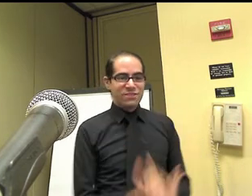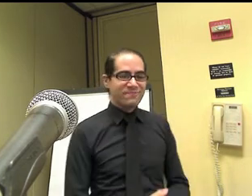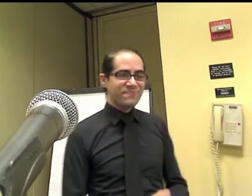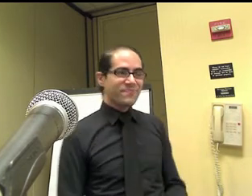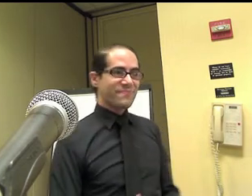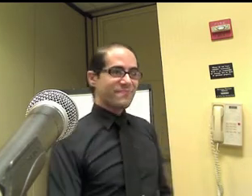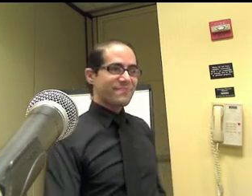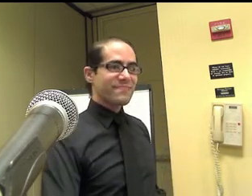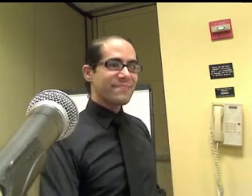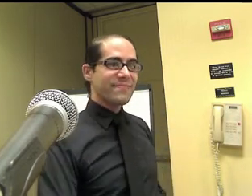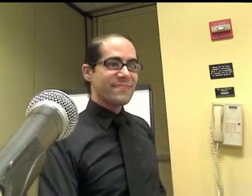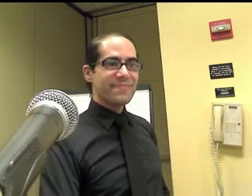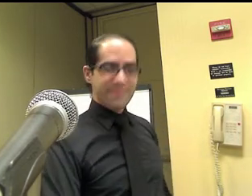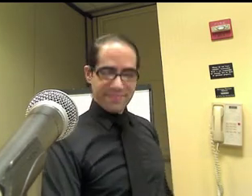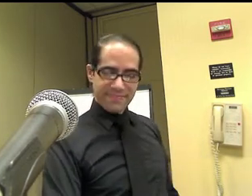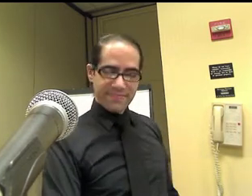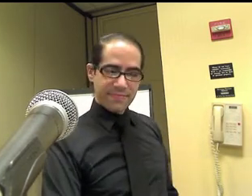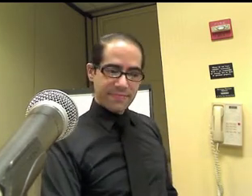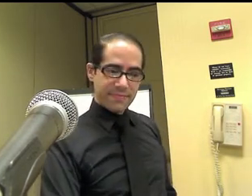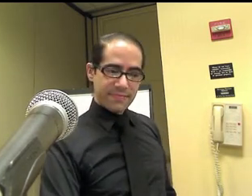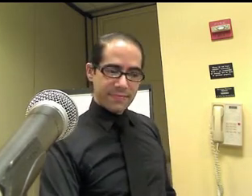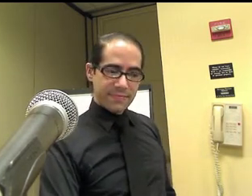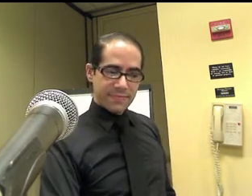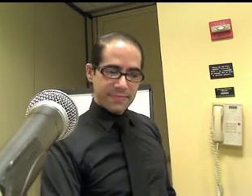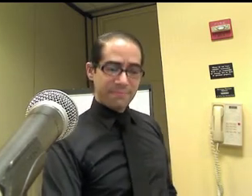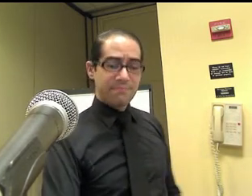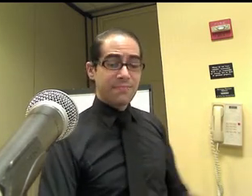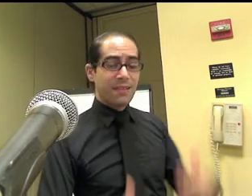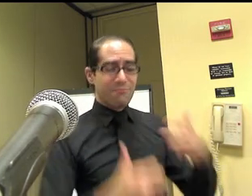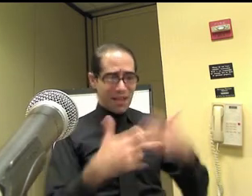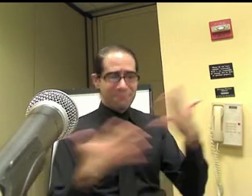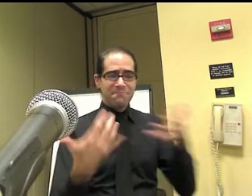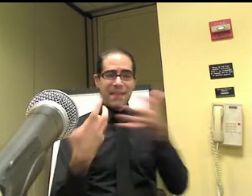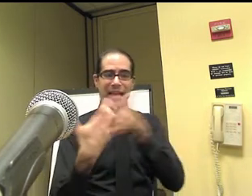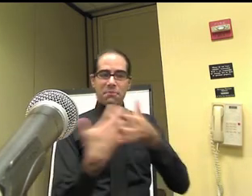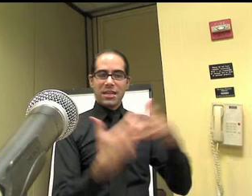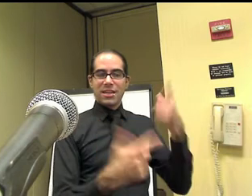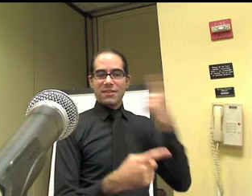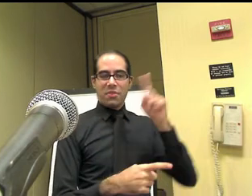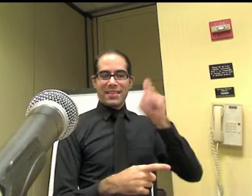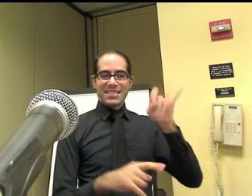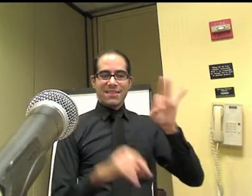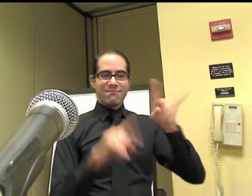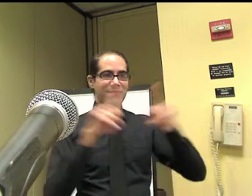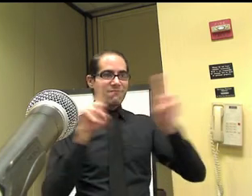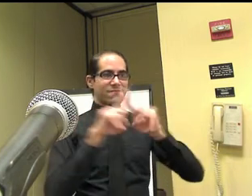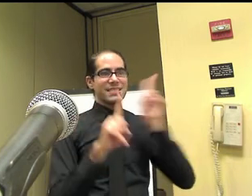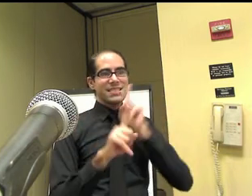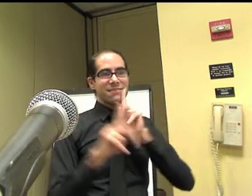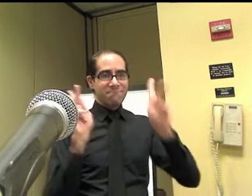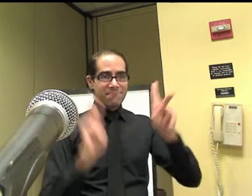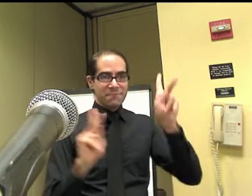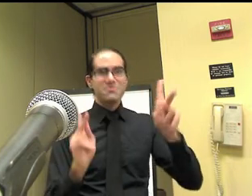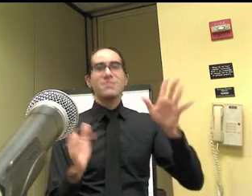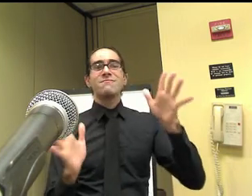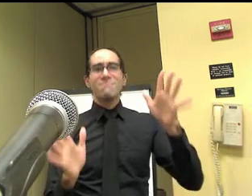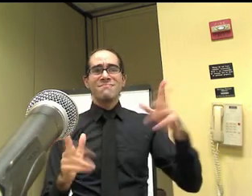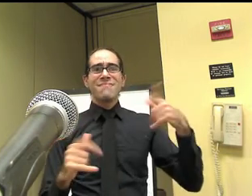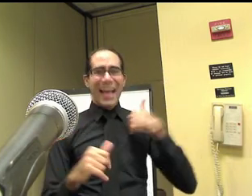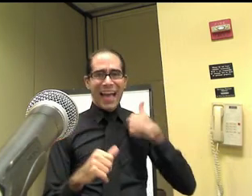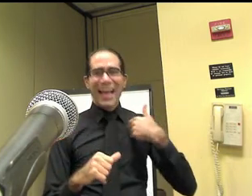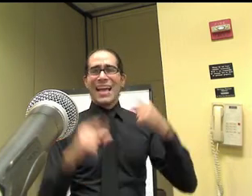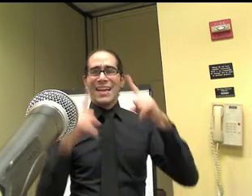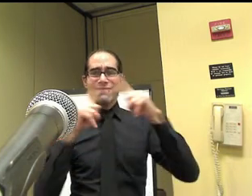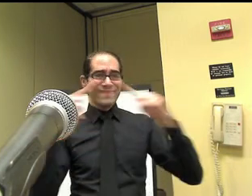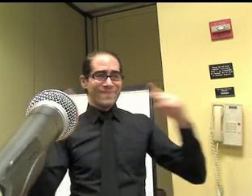so nice. It's a nice access to the world of museum. However, Accommodating the different